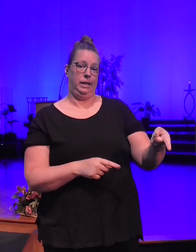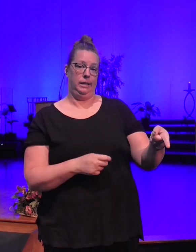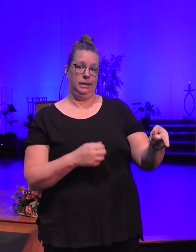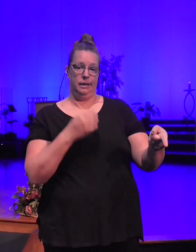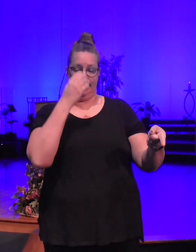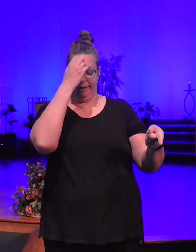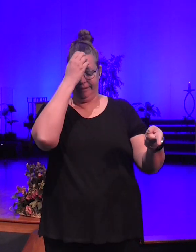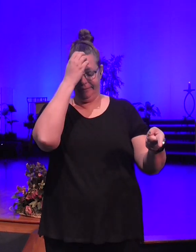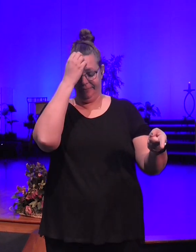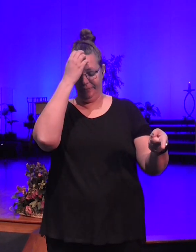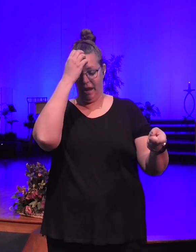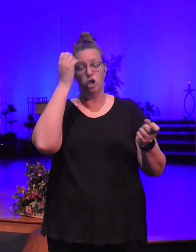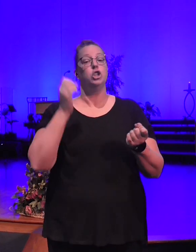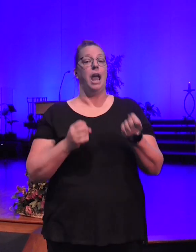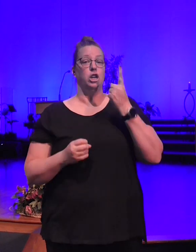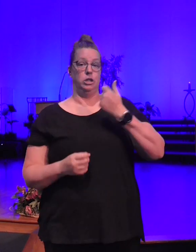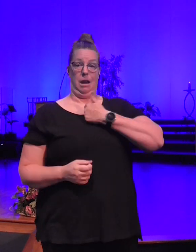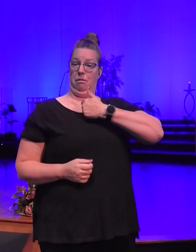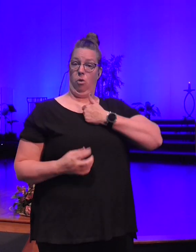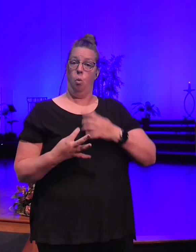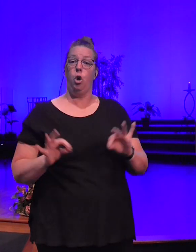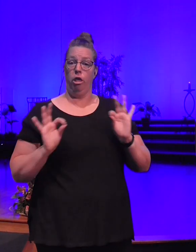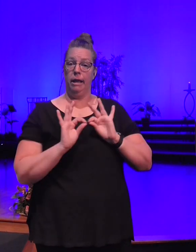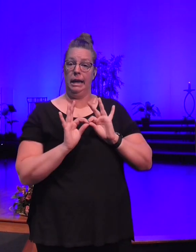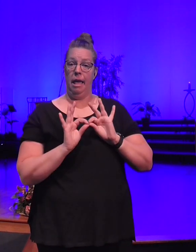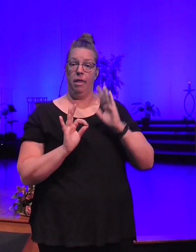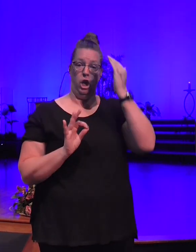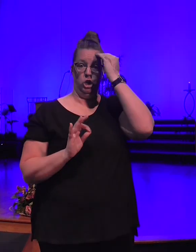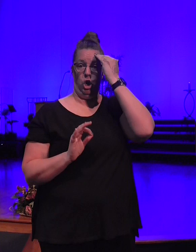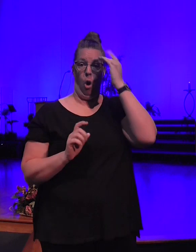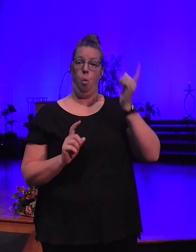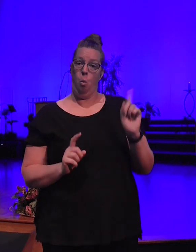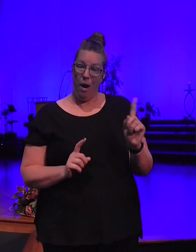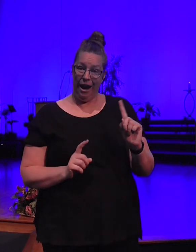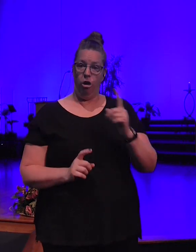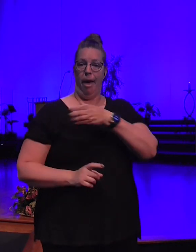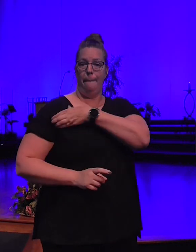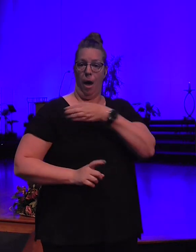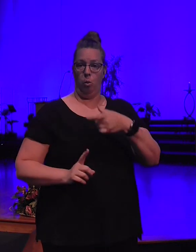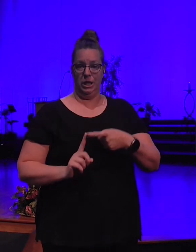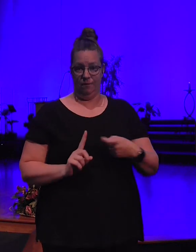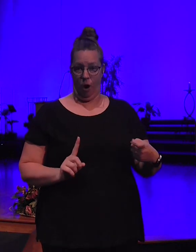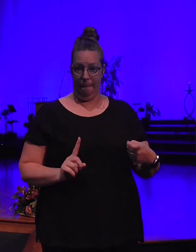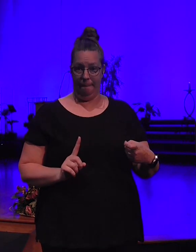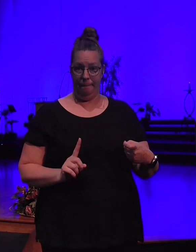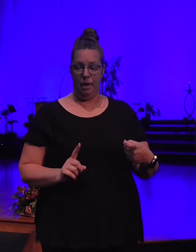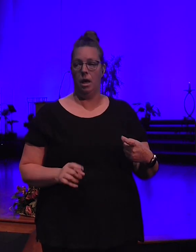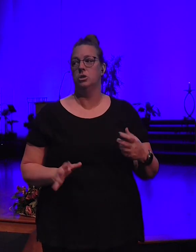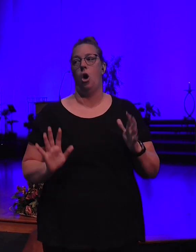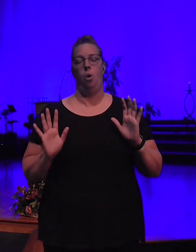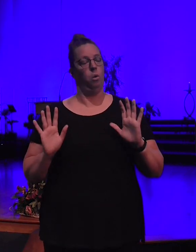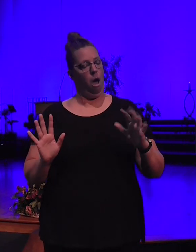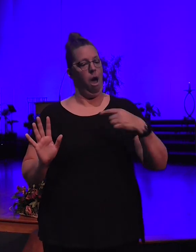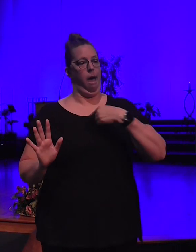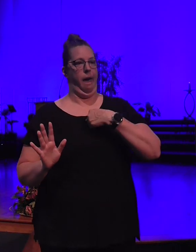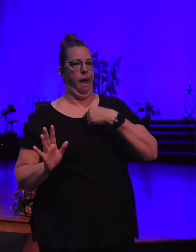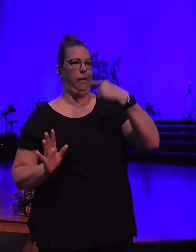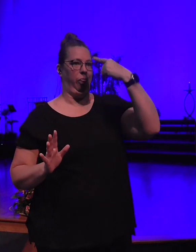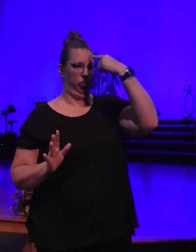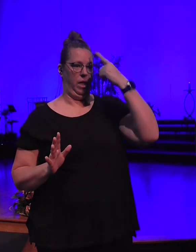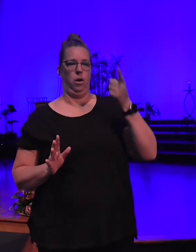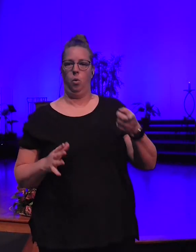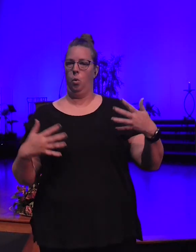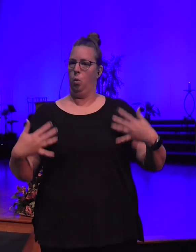own worthiness, and she knew where that power came from. And I think she's a powerful example of